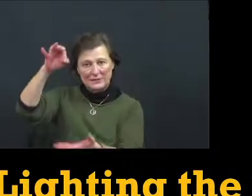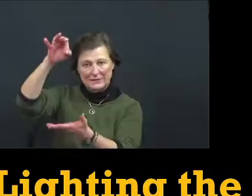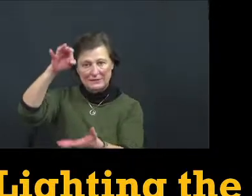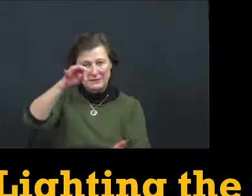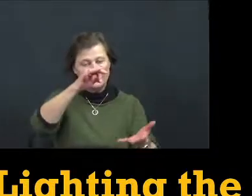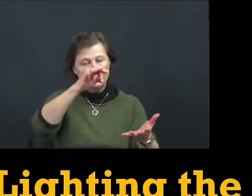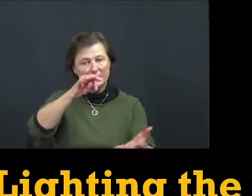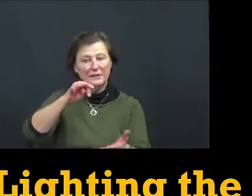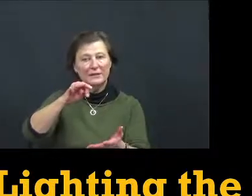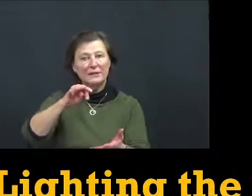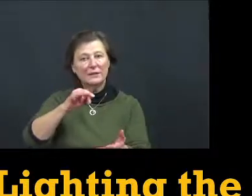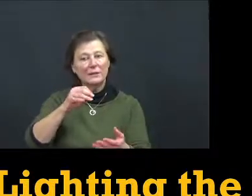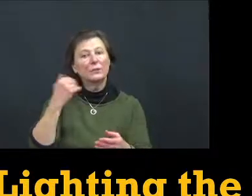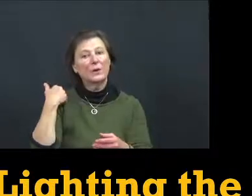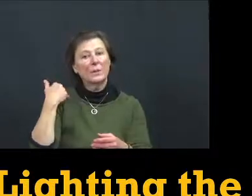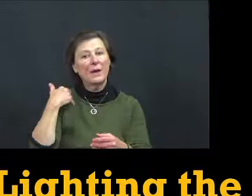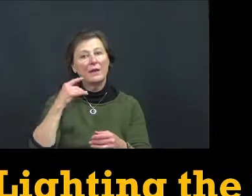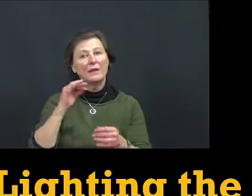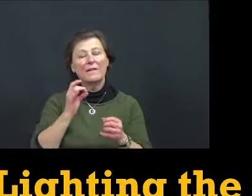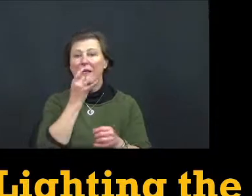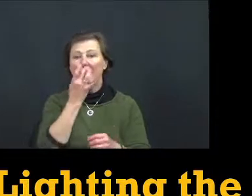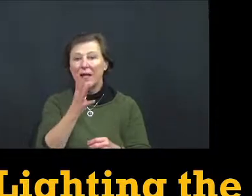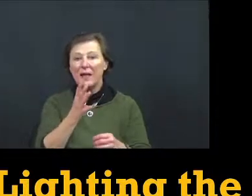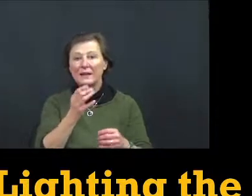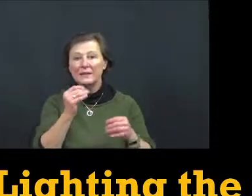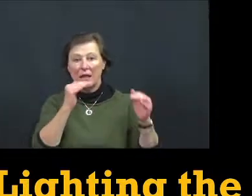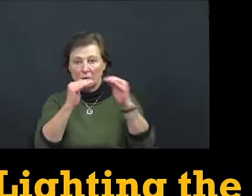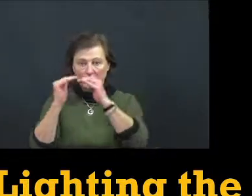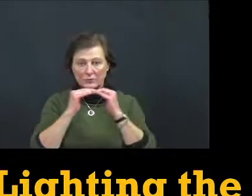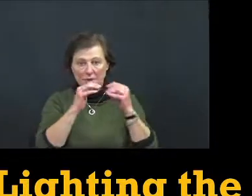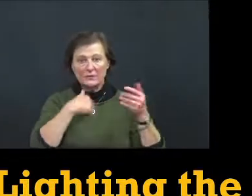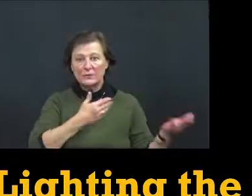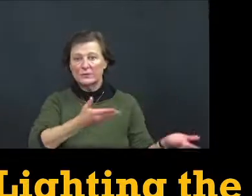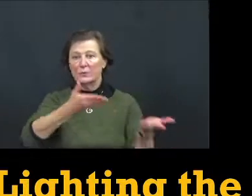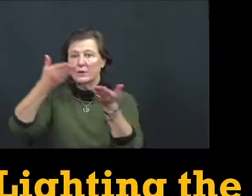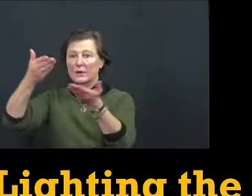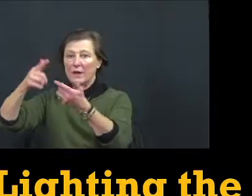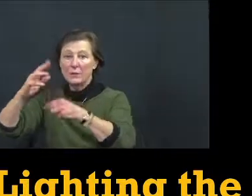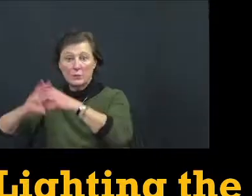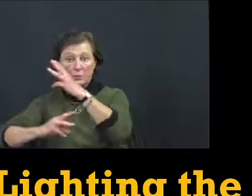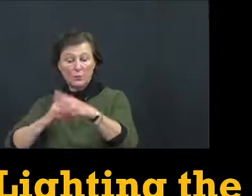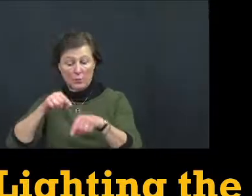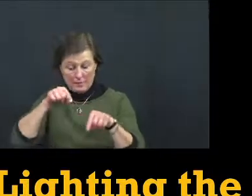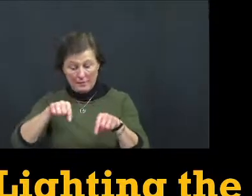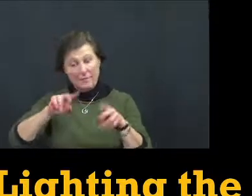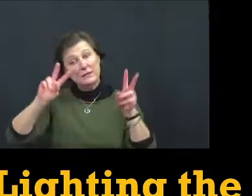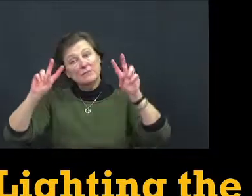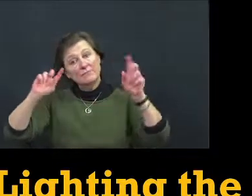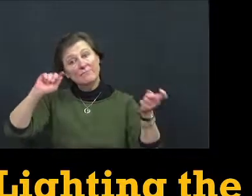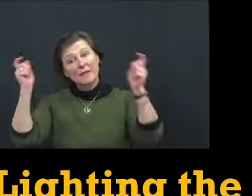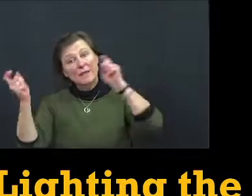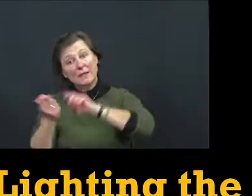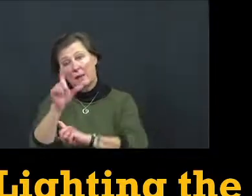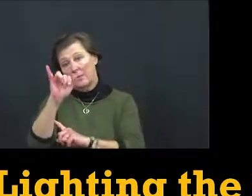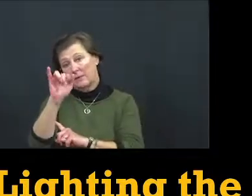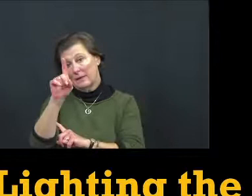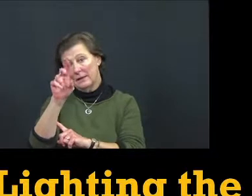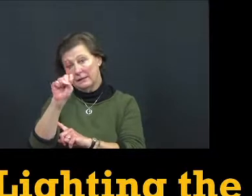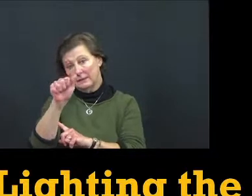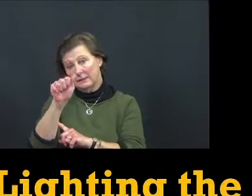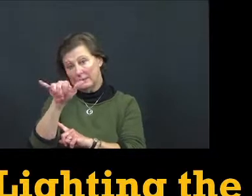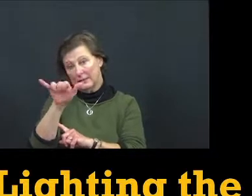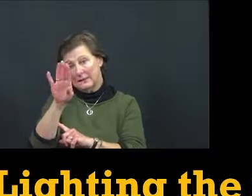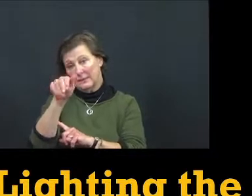and justice we carry out into the world. In this adaptation, Lindsay Bates reminds us how